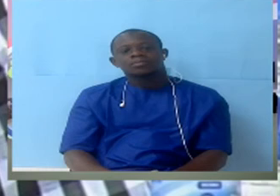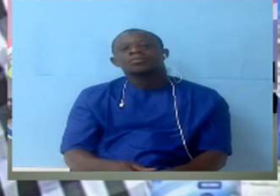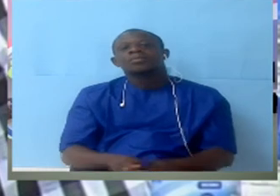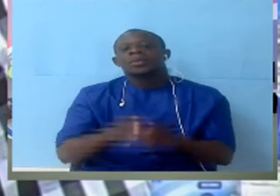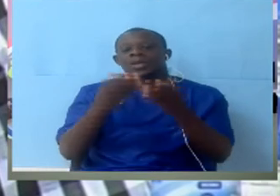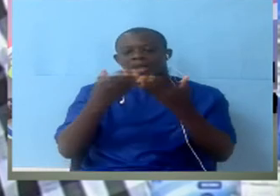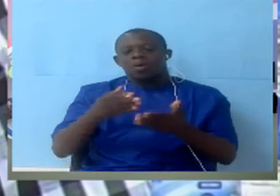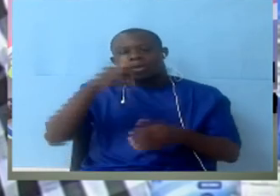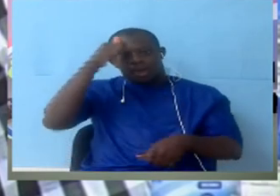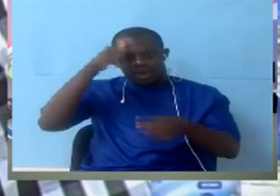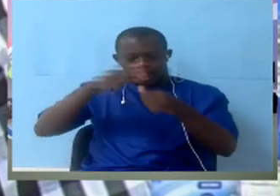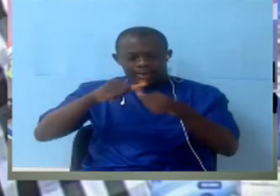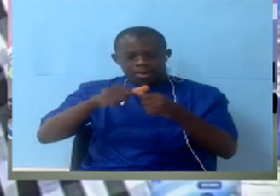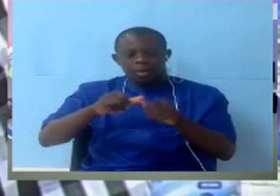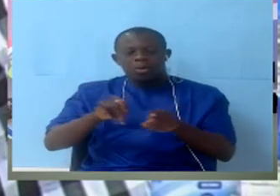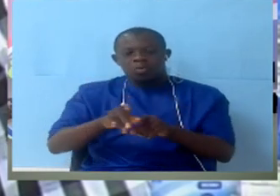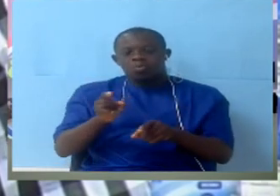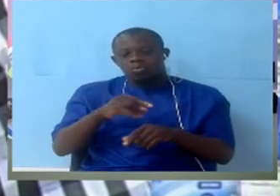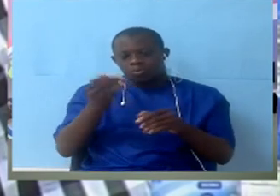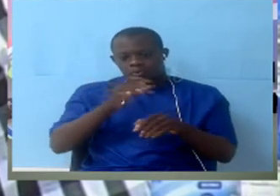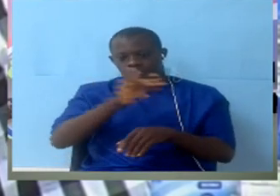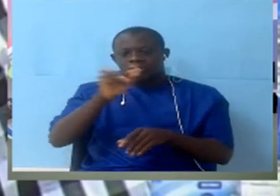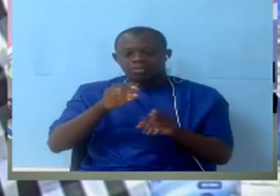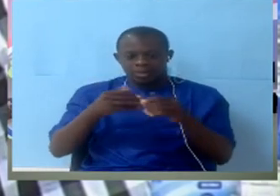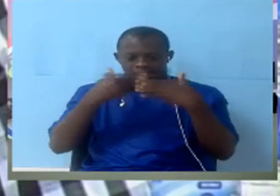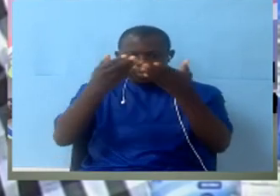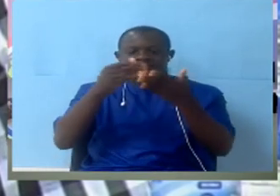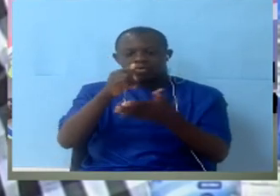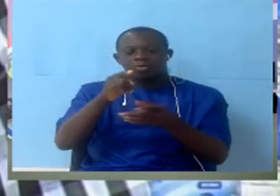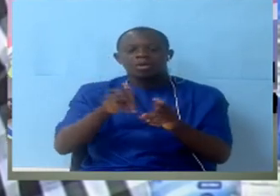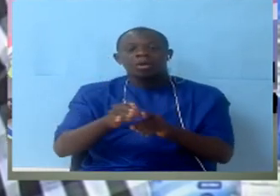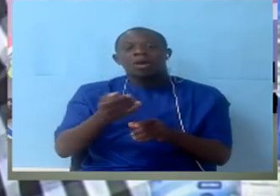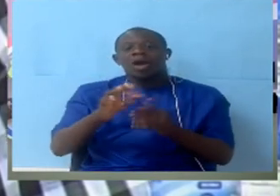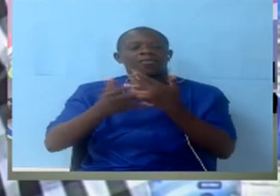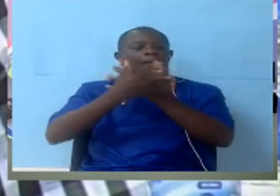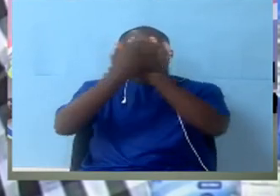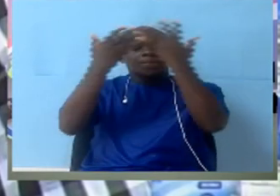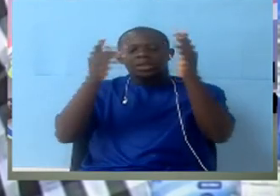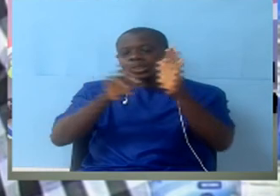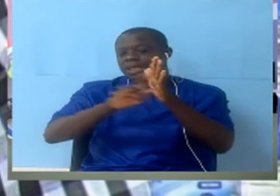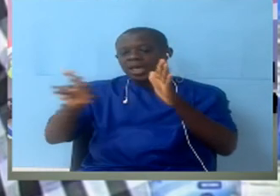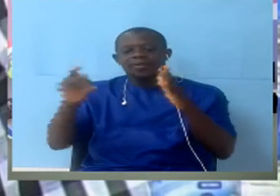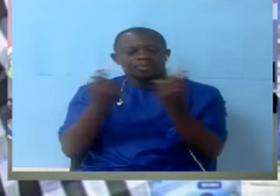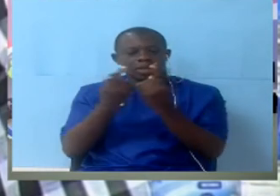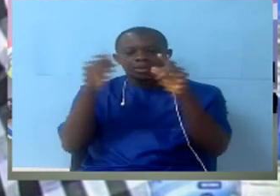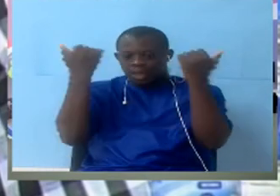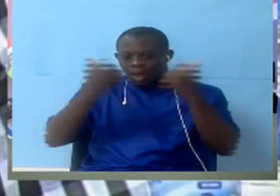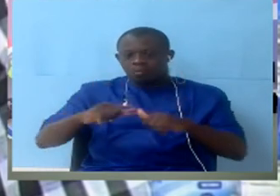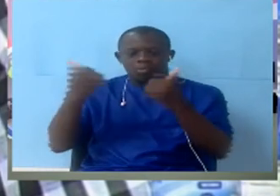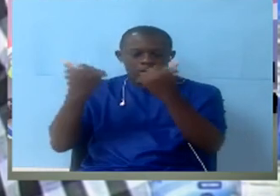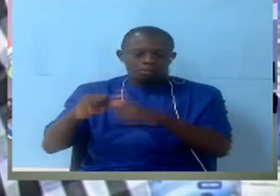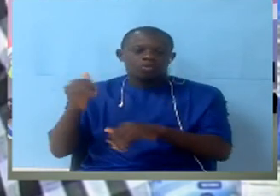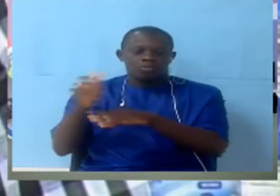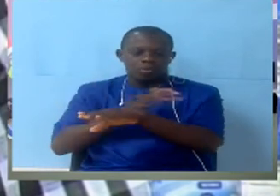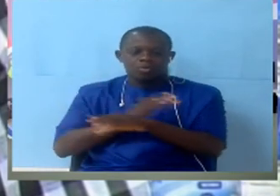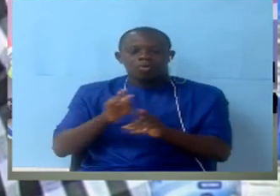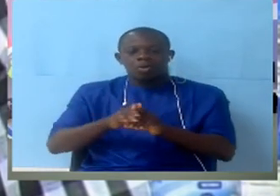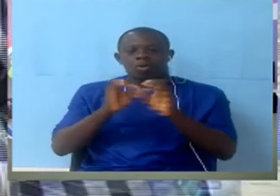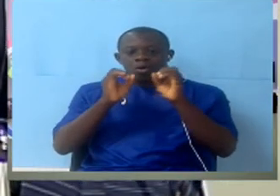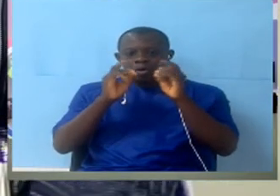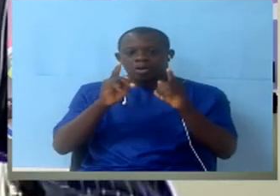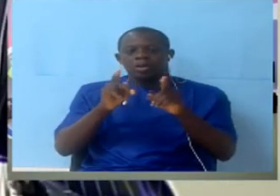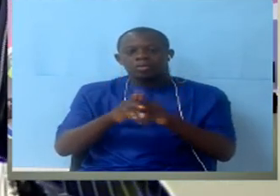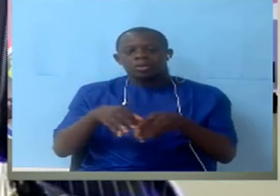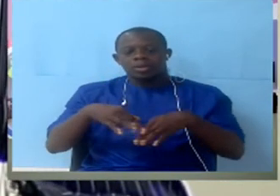the ones I can remember are the ones that I have given, but a lot of those type of things were happening. Okay, so